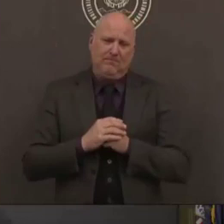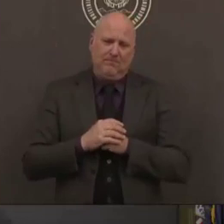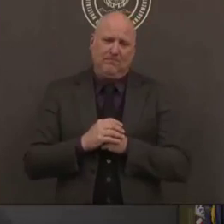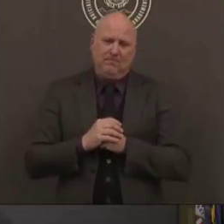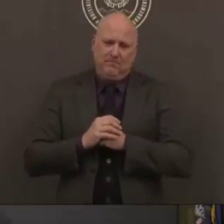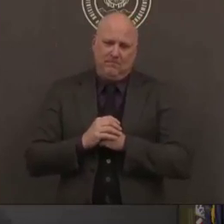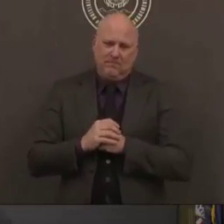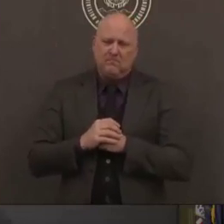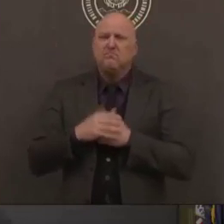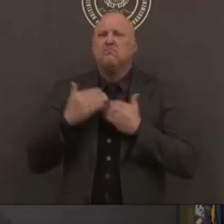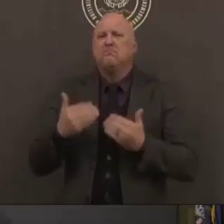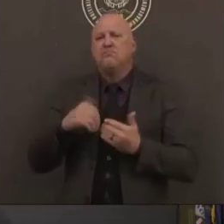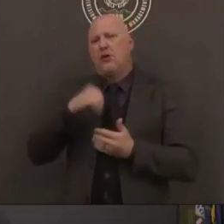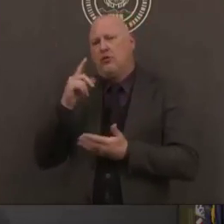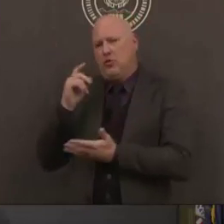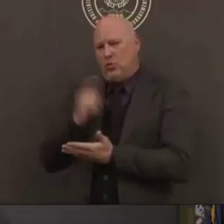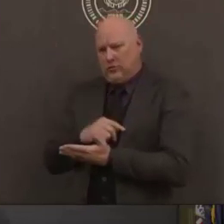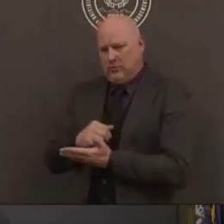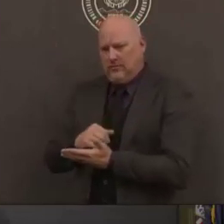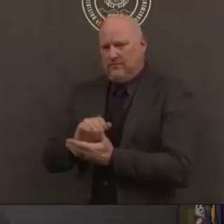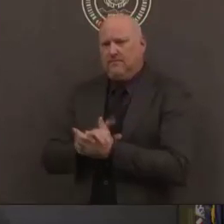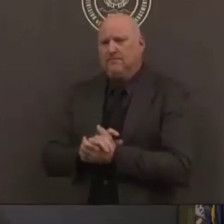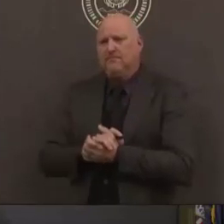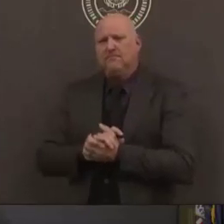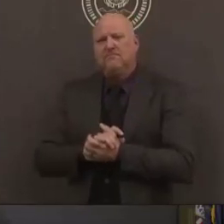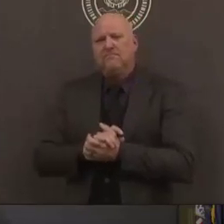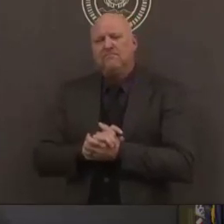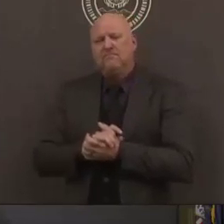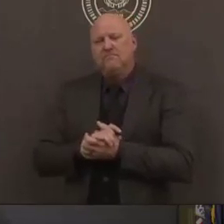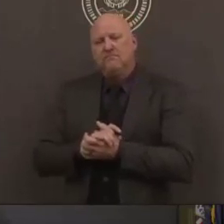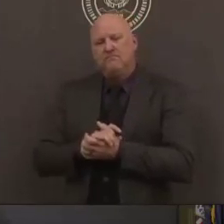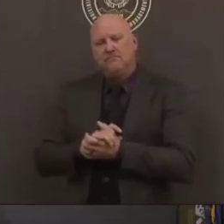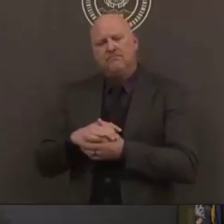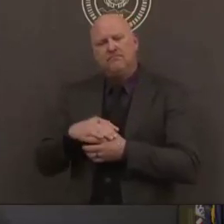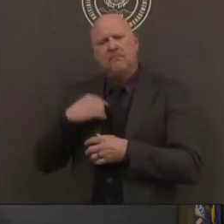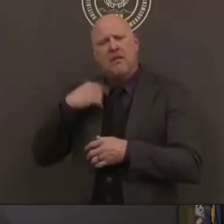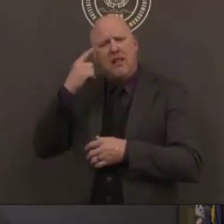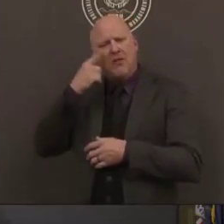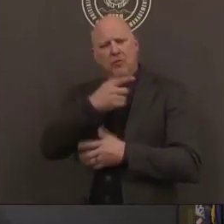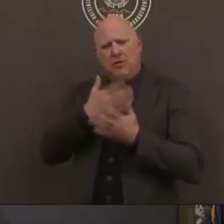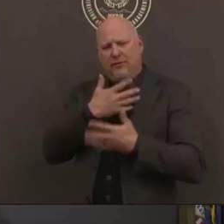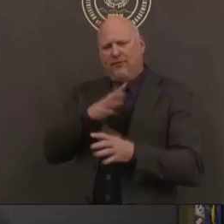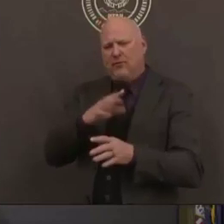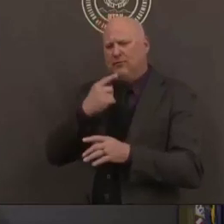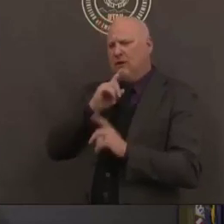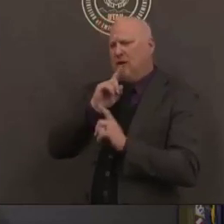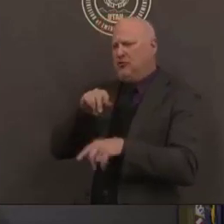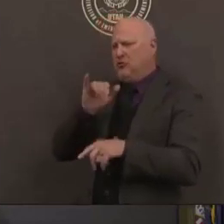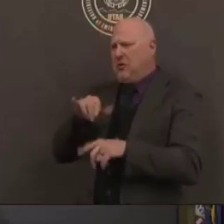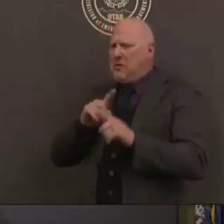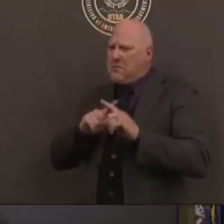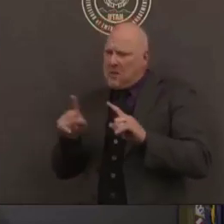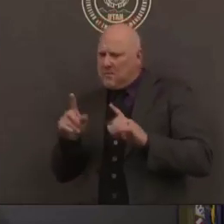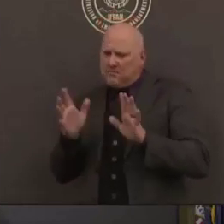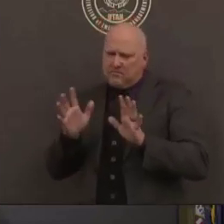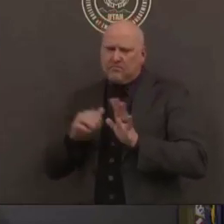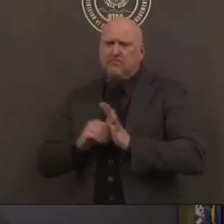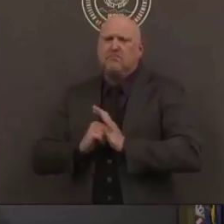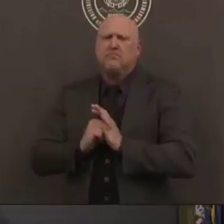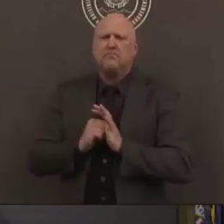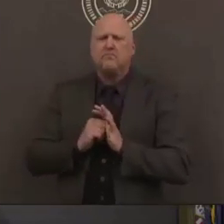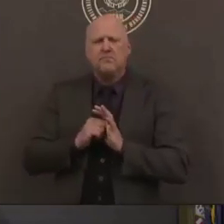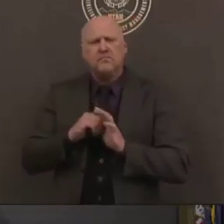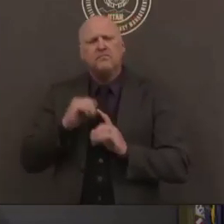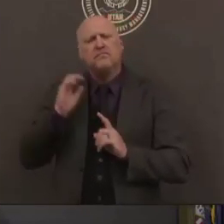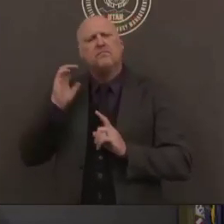Hi, Dr. Dunn. I think you actually mostly answered my question, but it sounds like we've